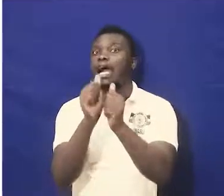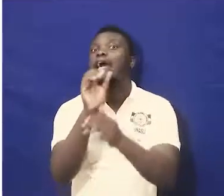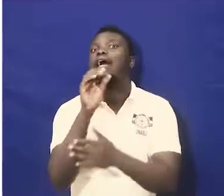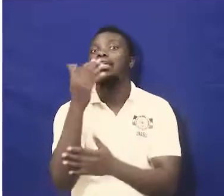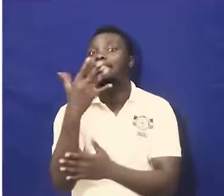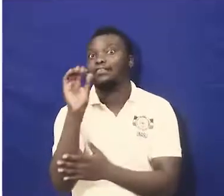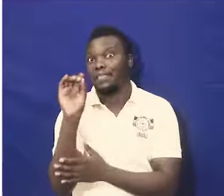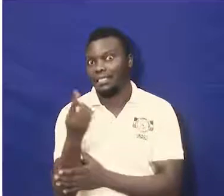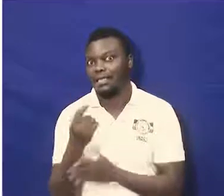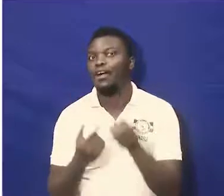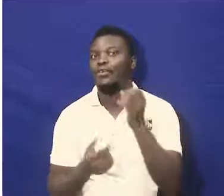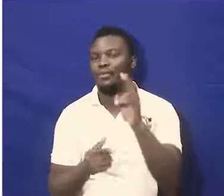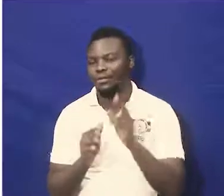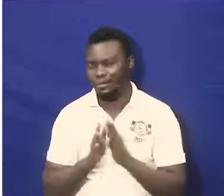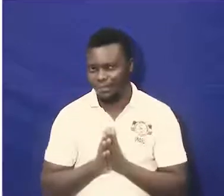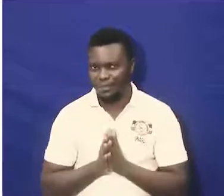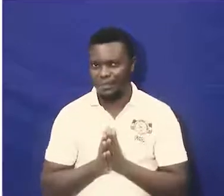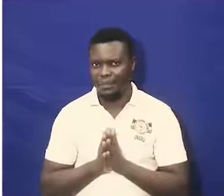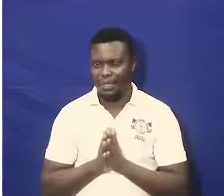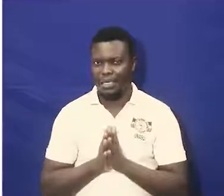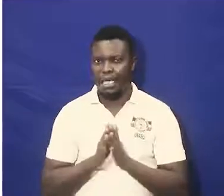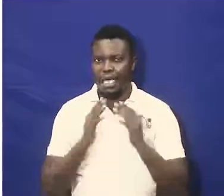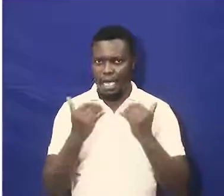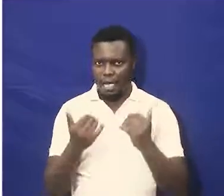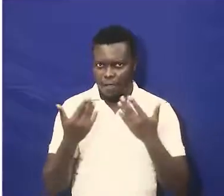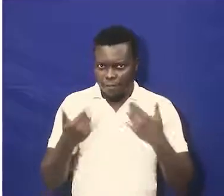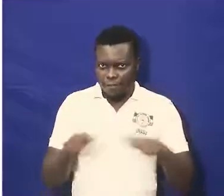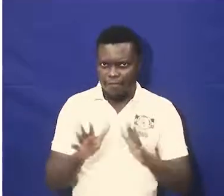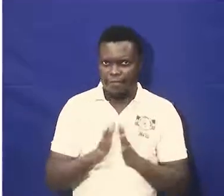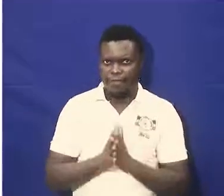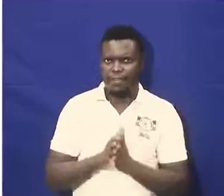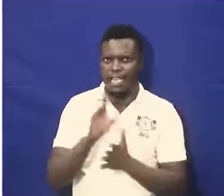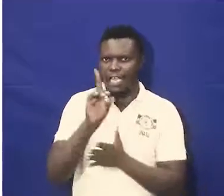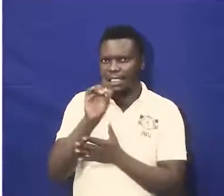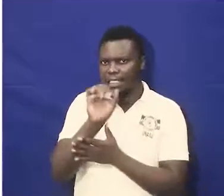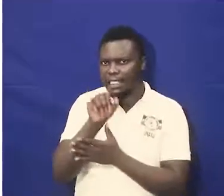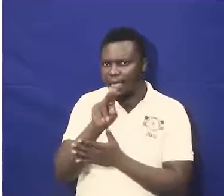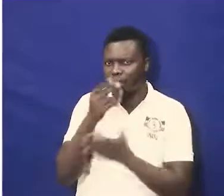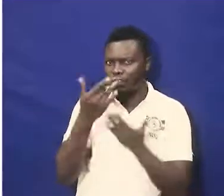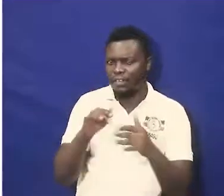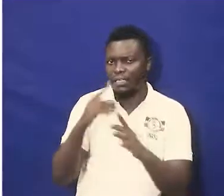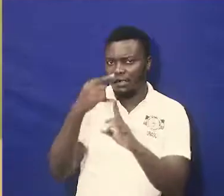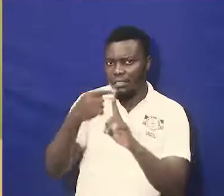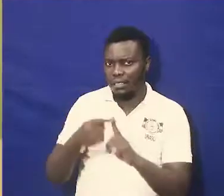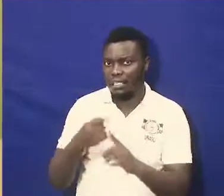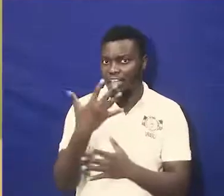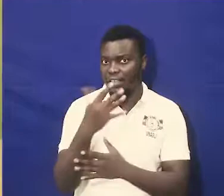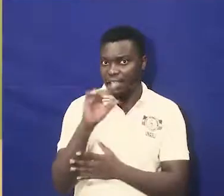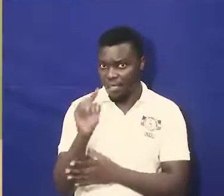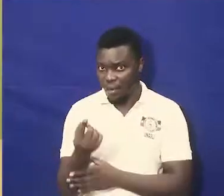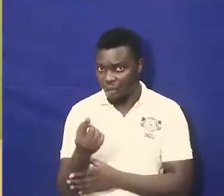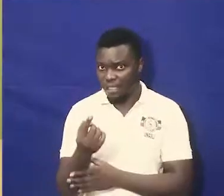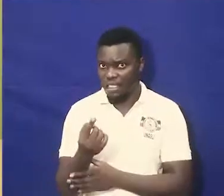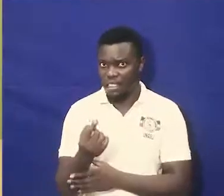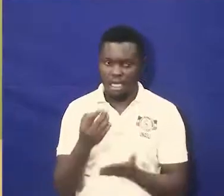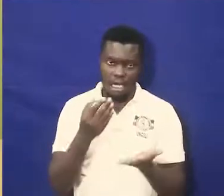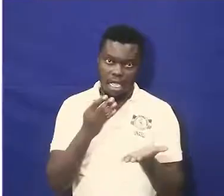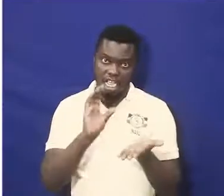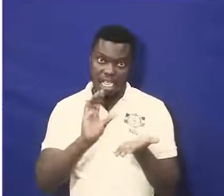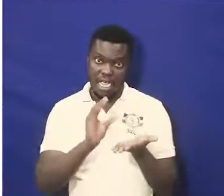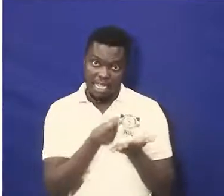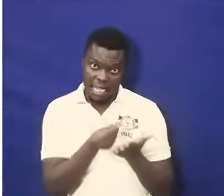And the discount, we've just calculated this as 5,000. The cash